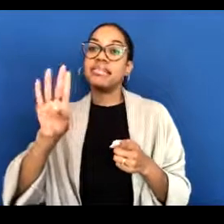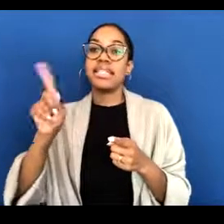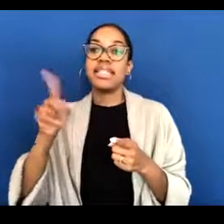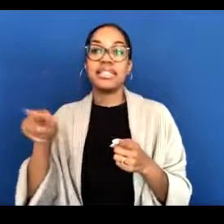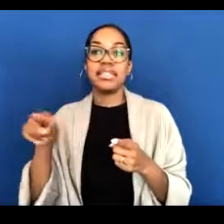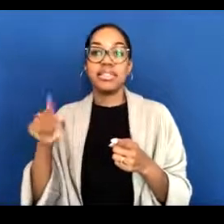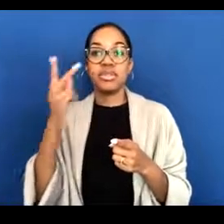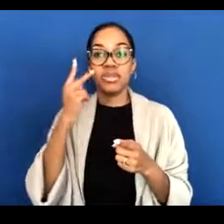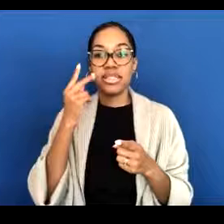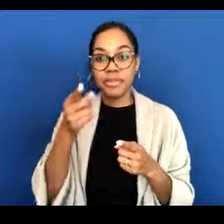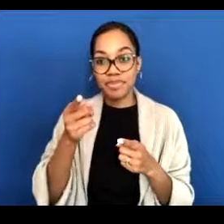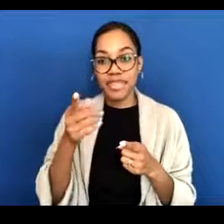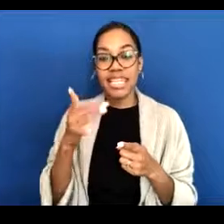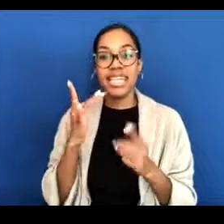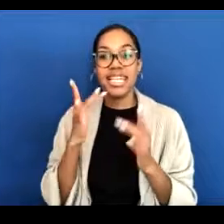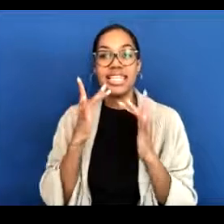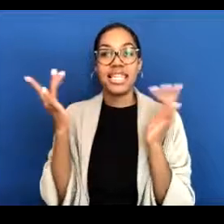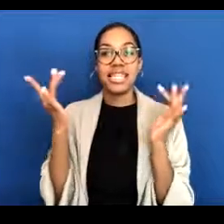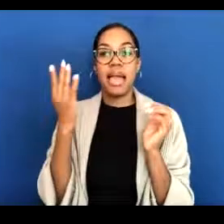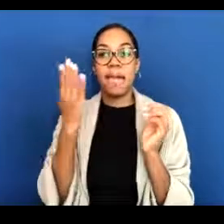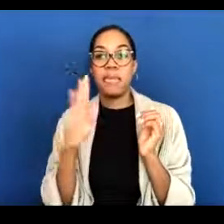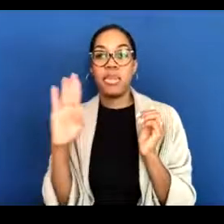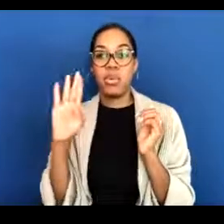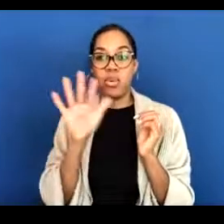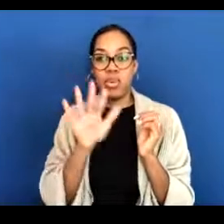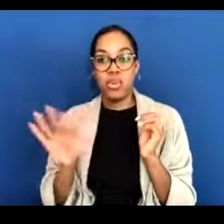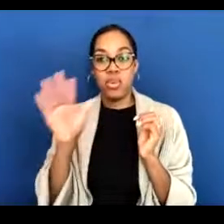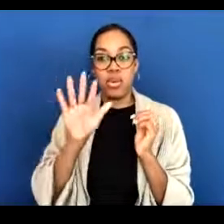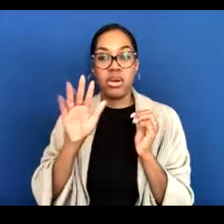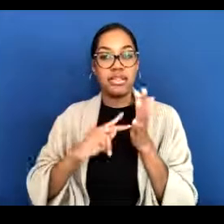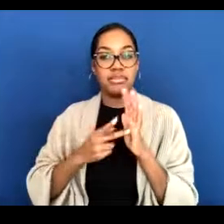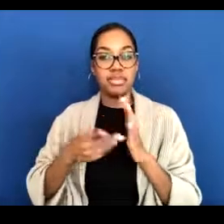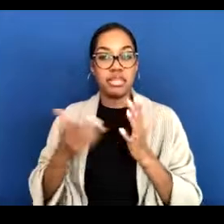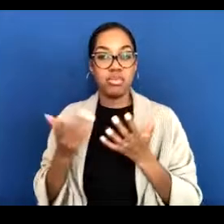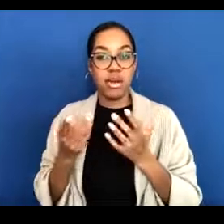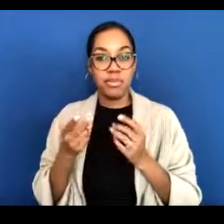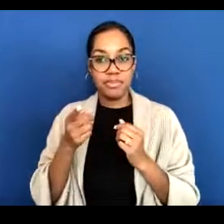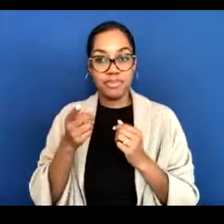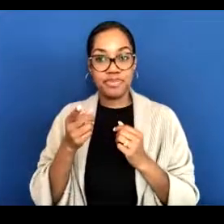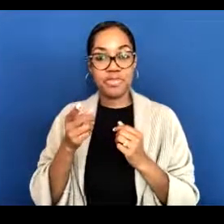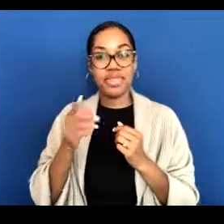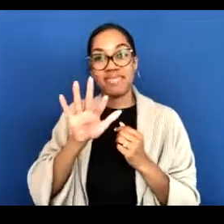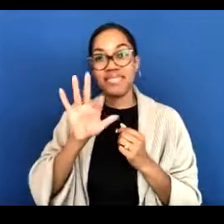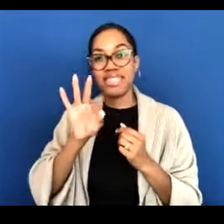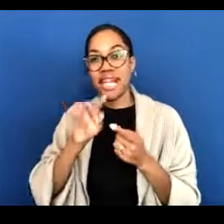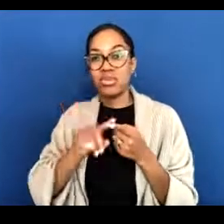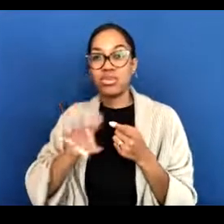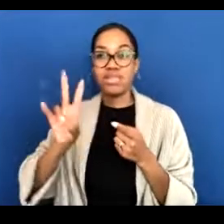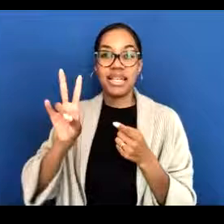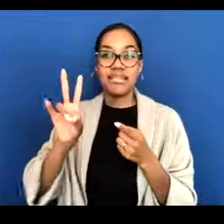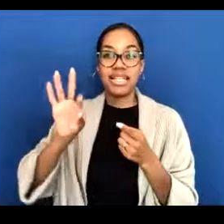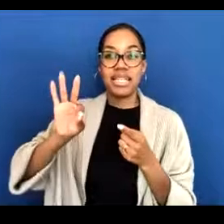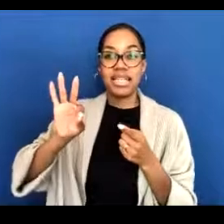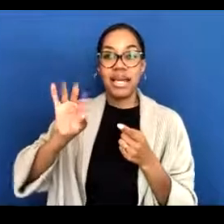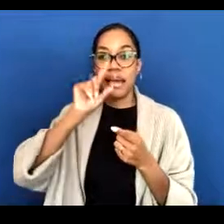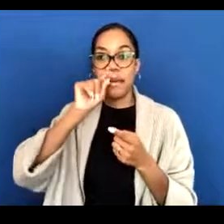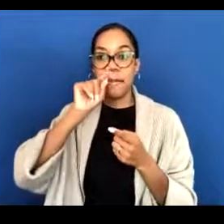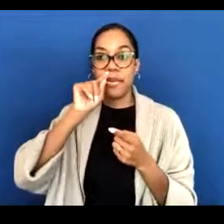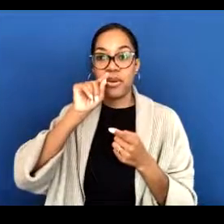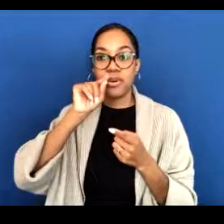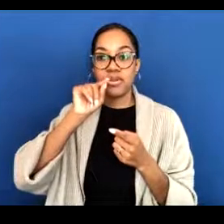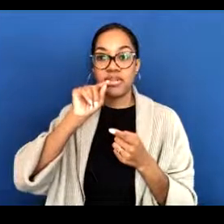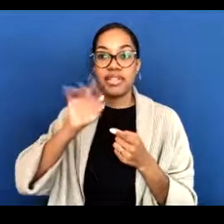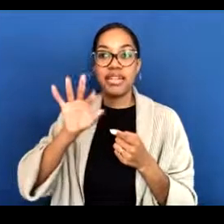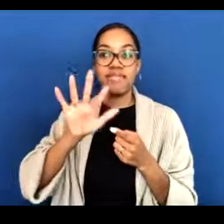there. They were able to determine that represented 59 to 71 birds per cubic kilometer of